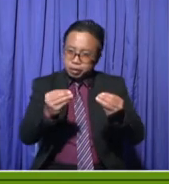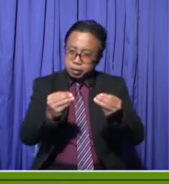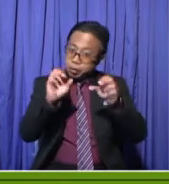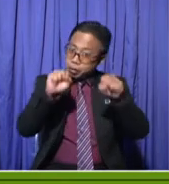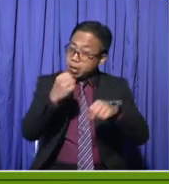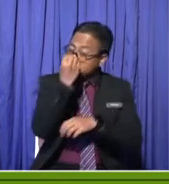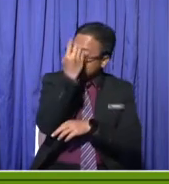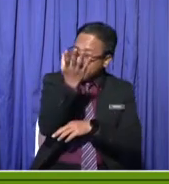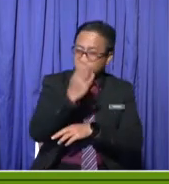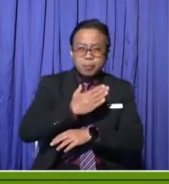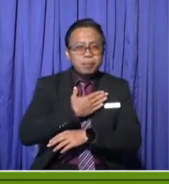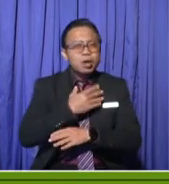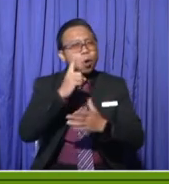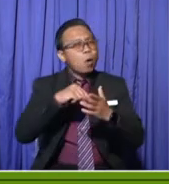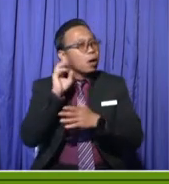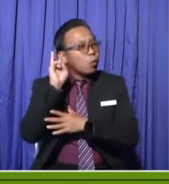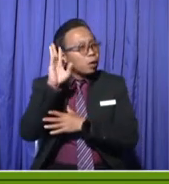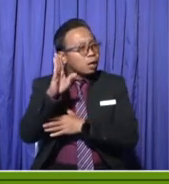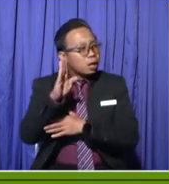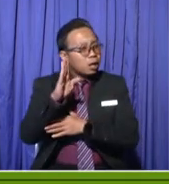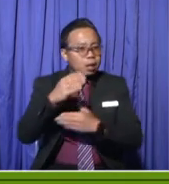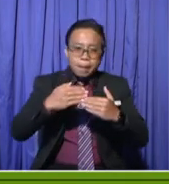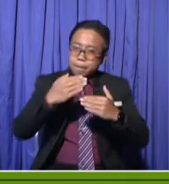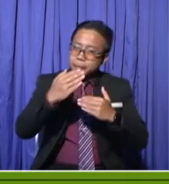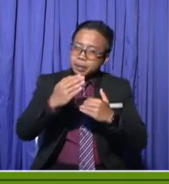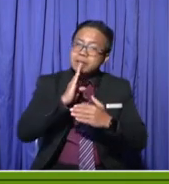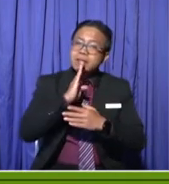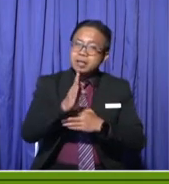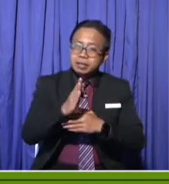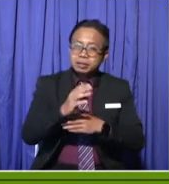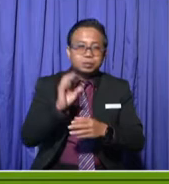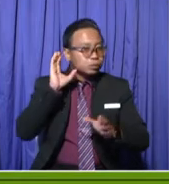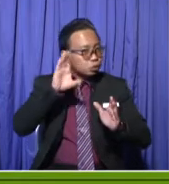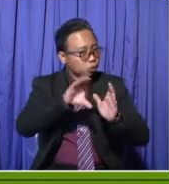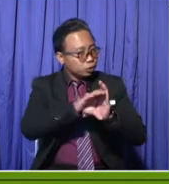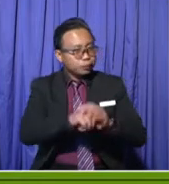tell me what will be the next picture?